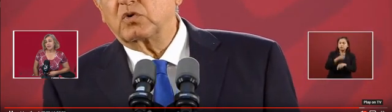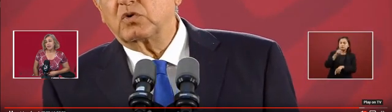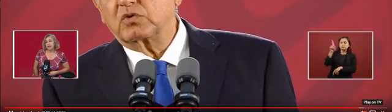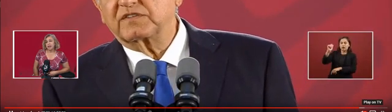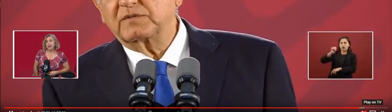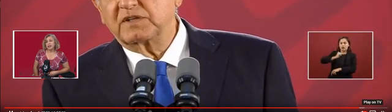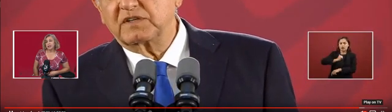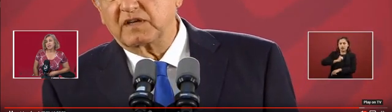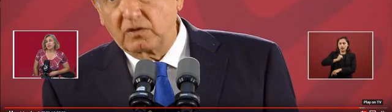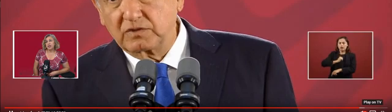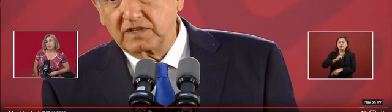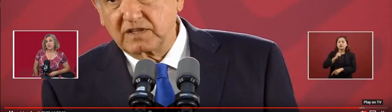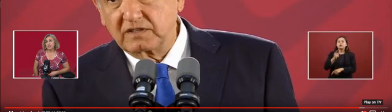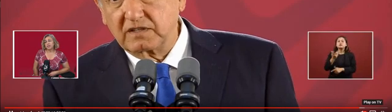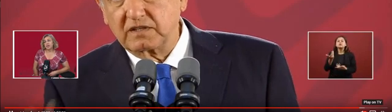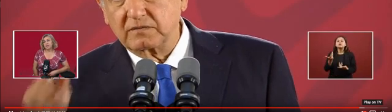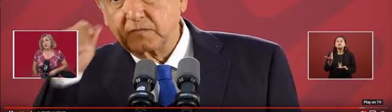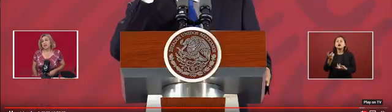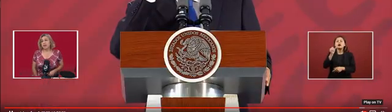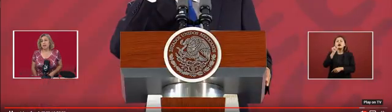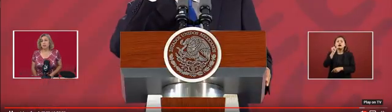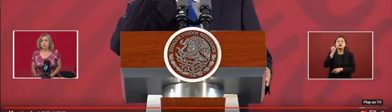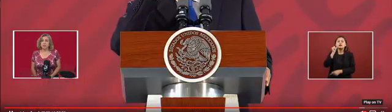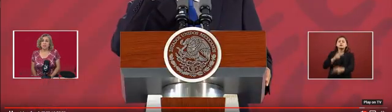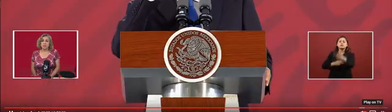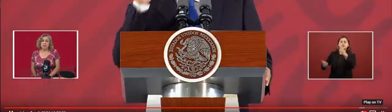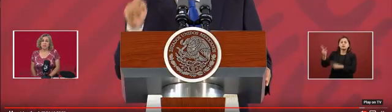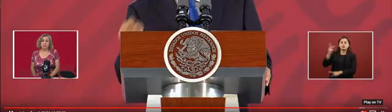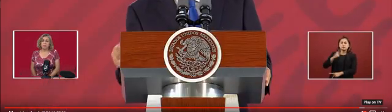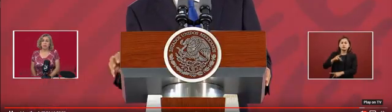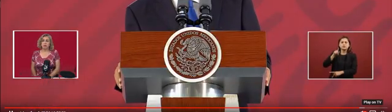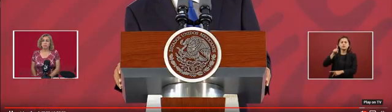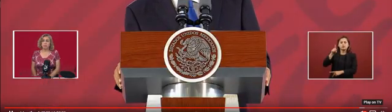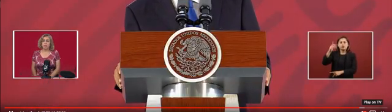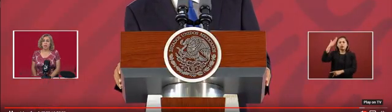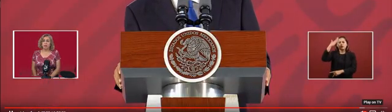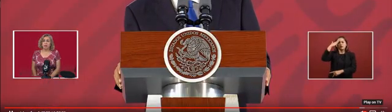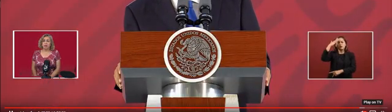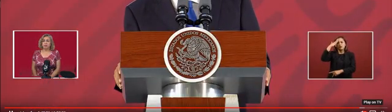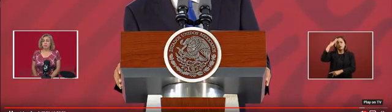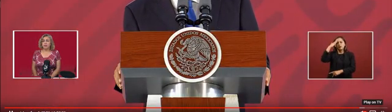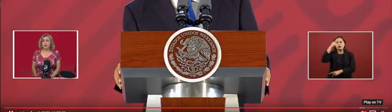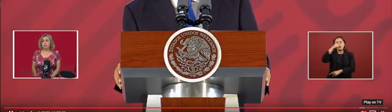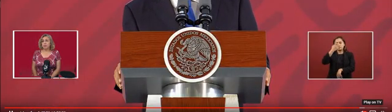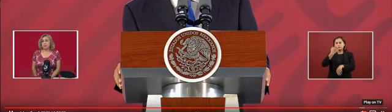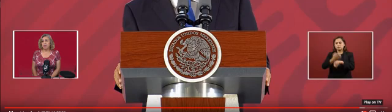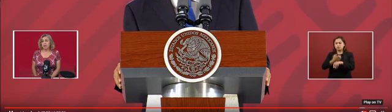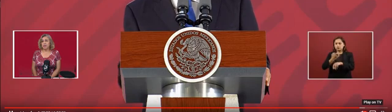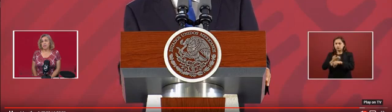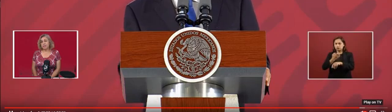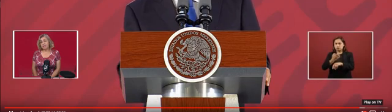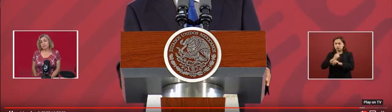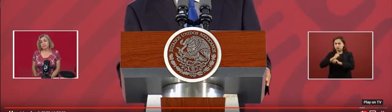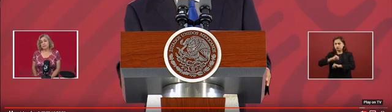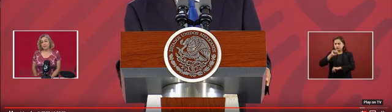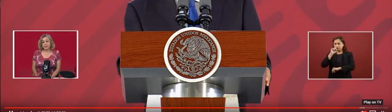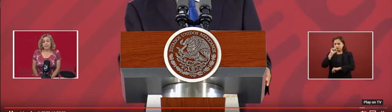evitar que los jóvenes We need to prevent the youth from consumption. enfrentamientos de All these Michoacán